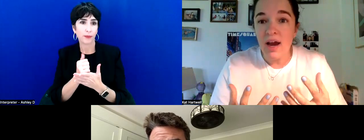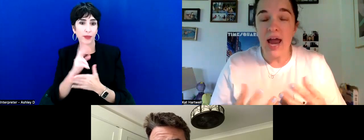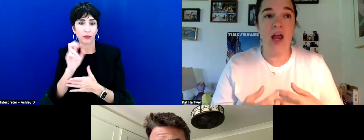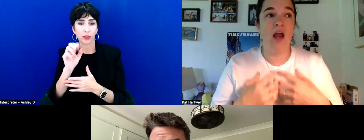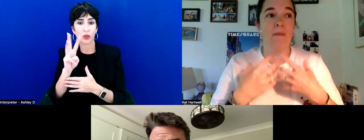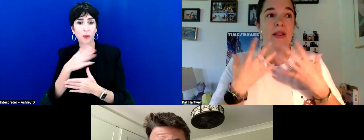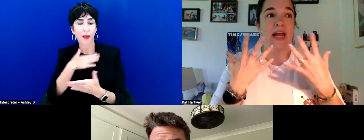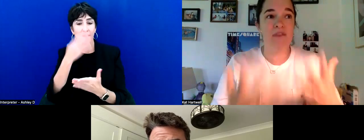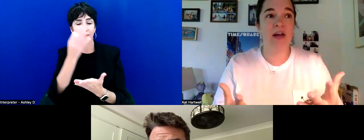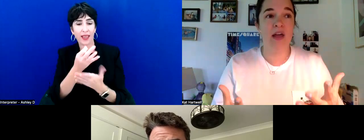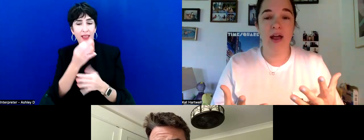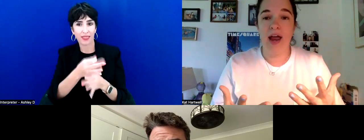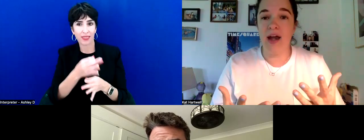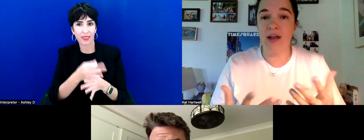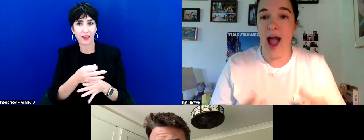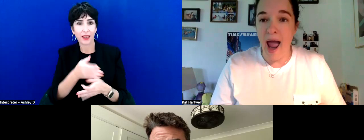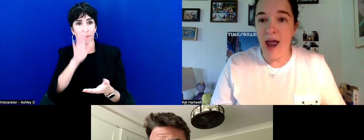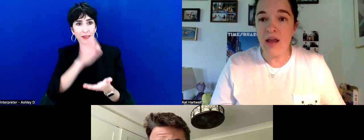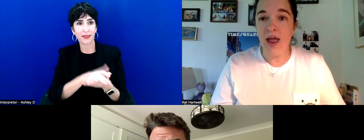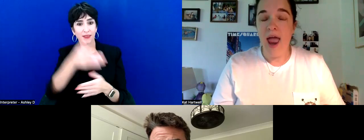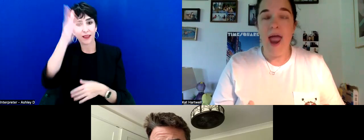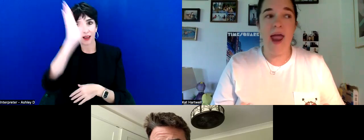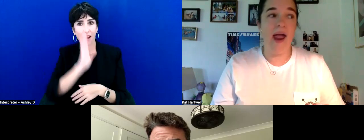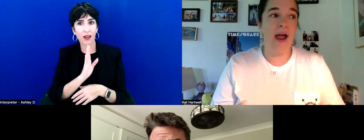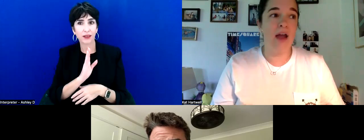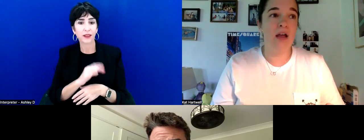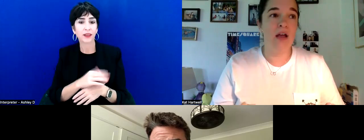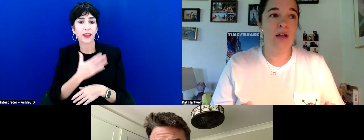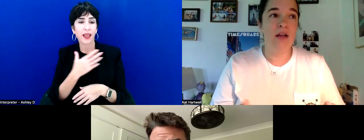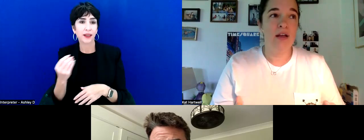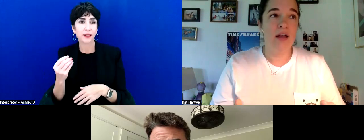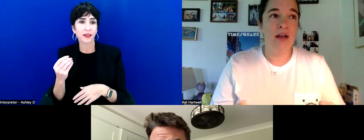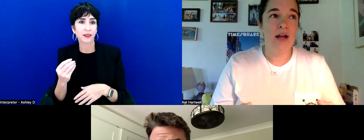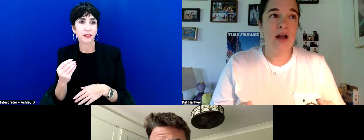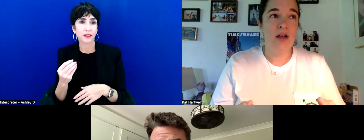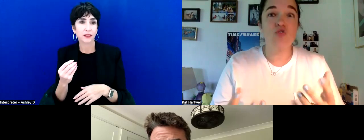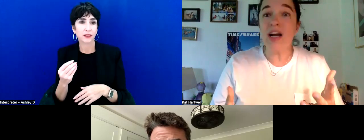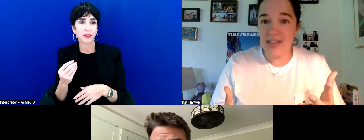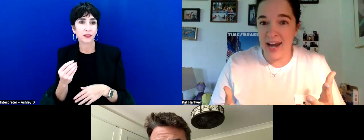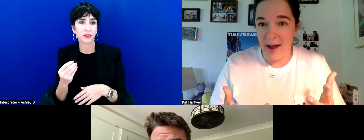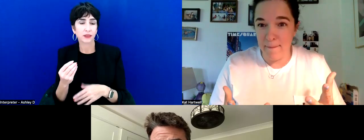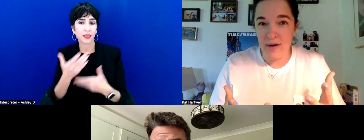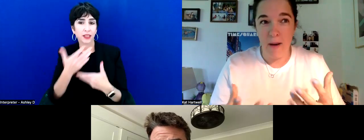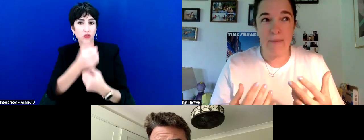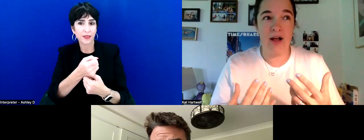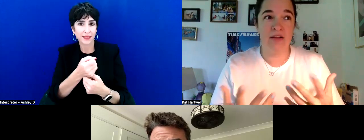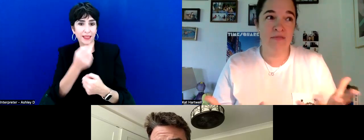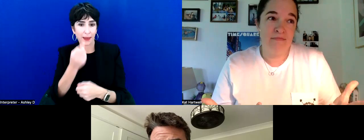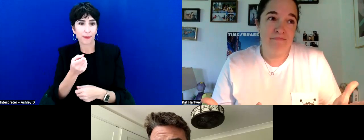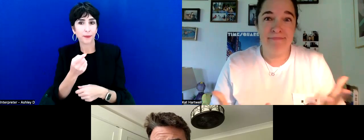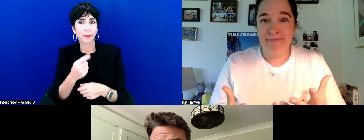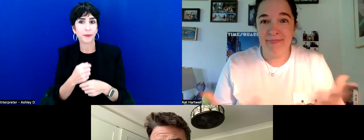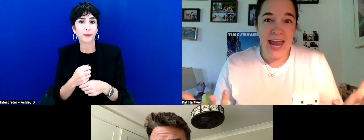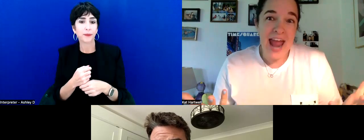faith and believing in God and trust in Him